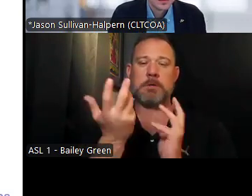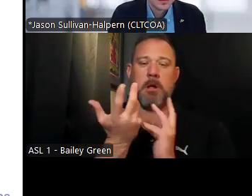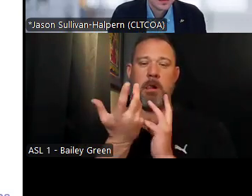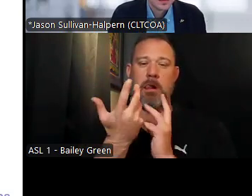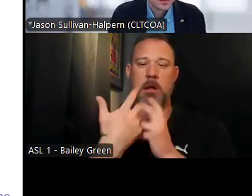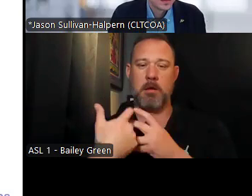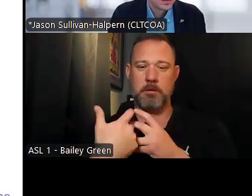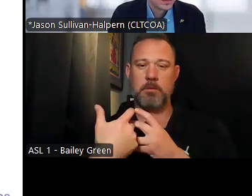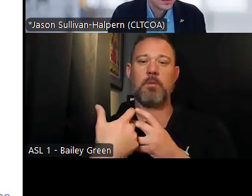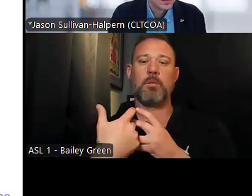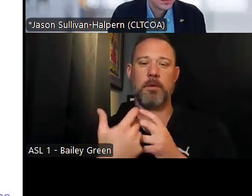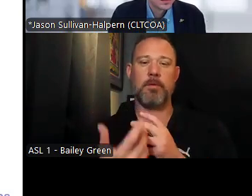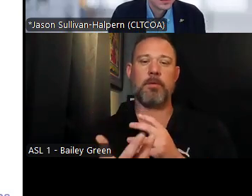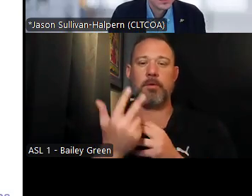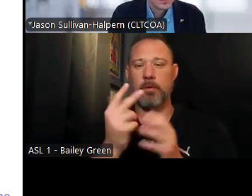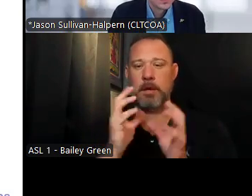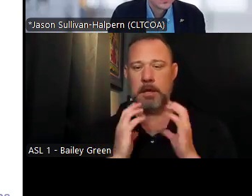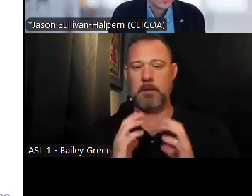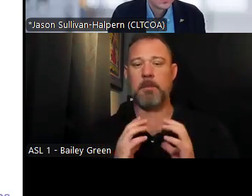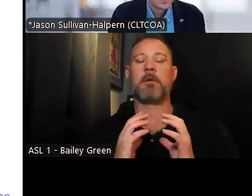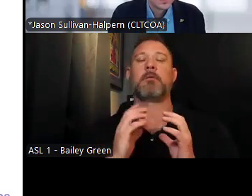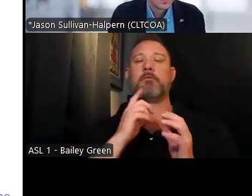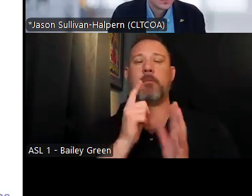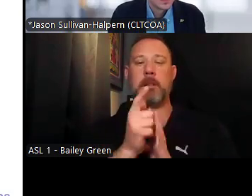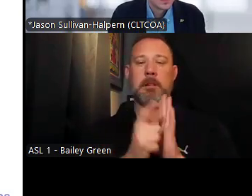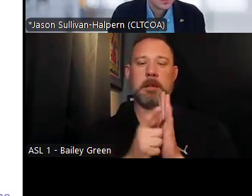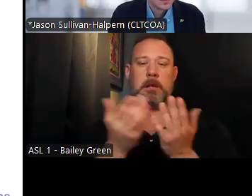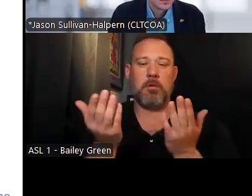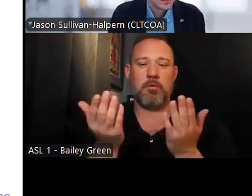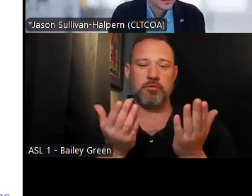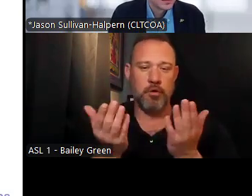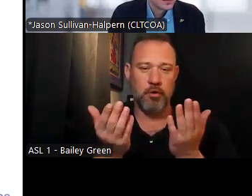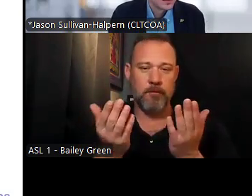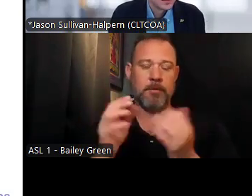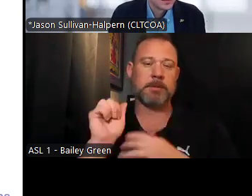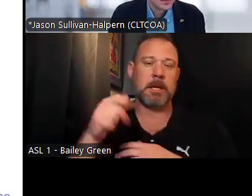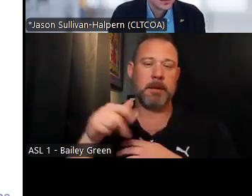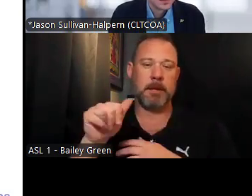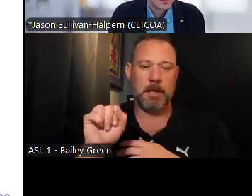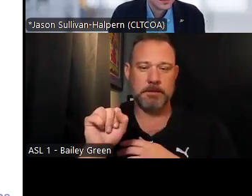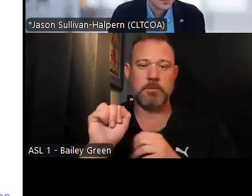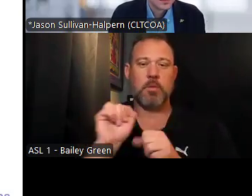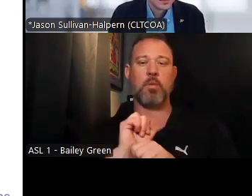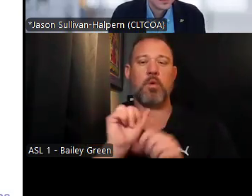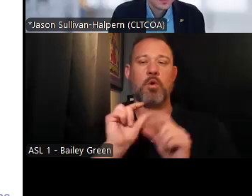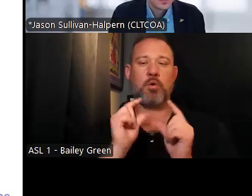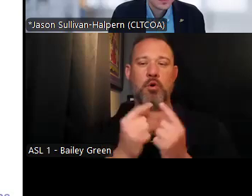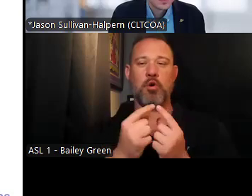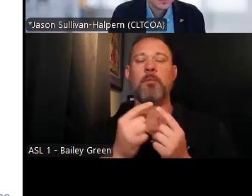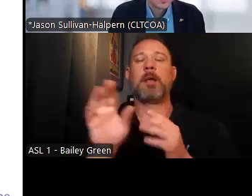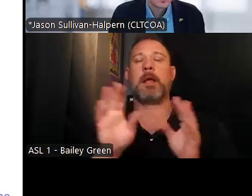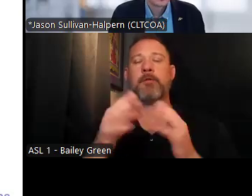3 subcommittees collaborating from the legal services, from our APS work group efforts, from behavioral health and